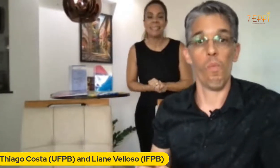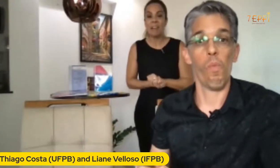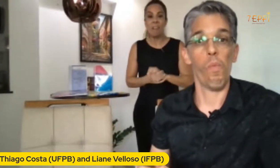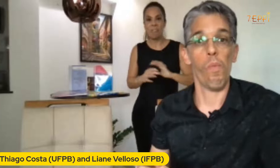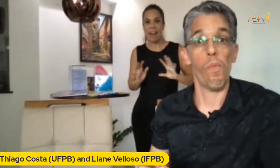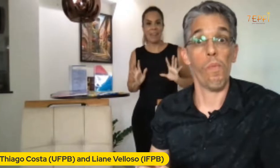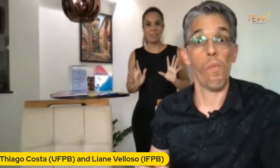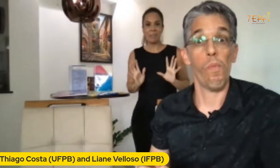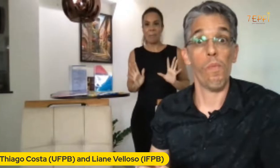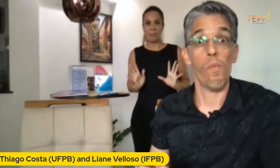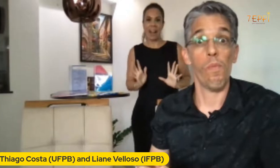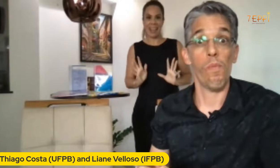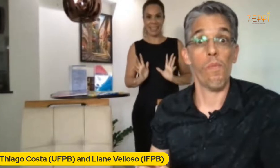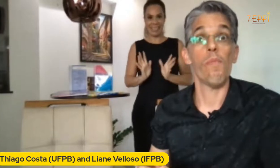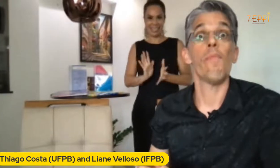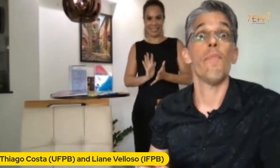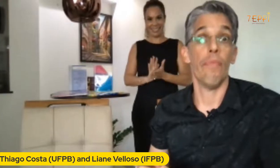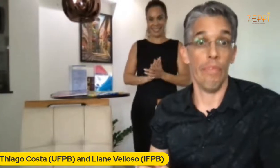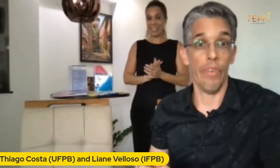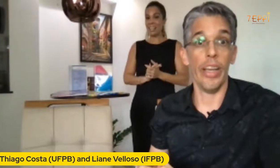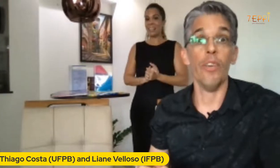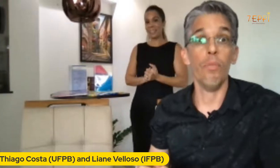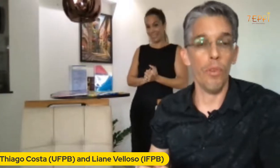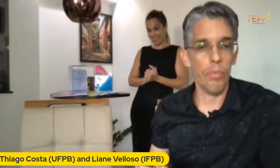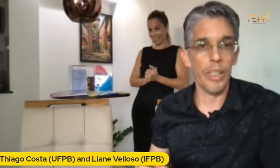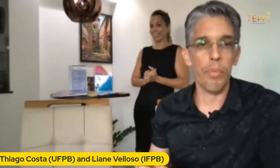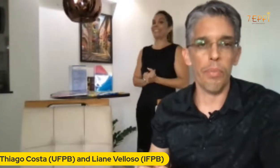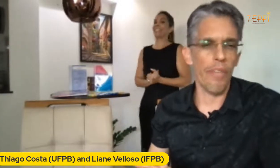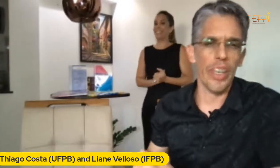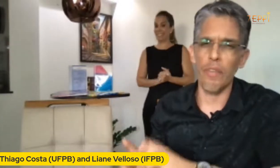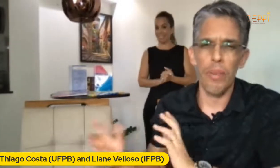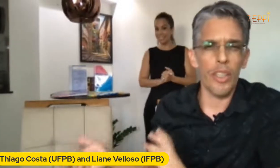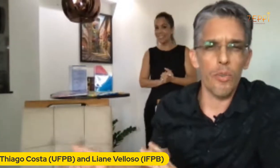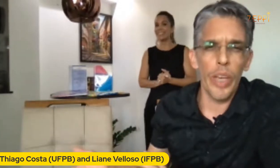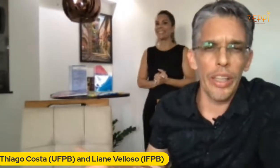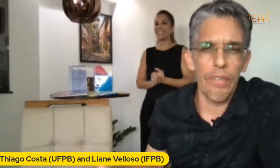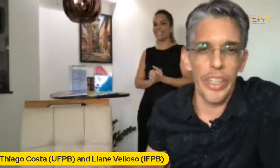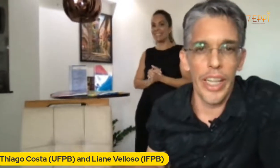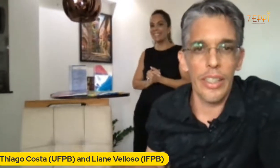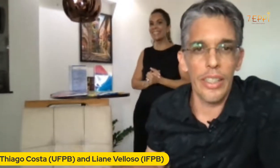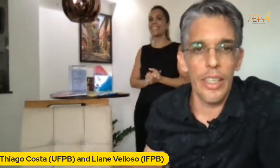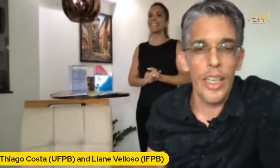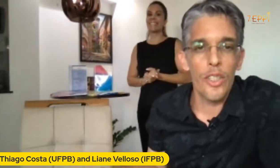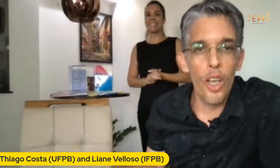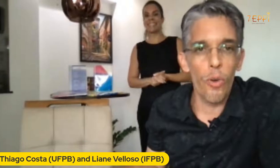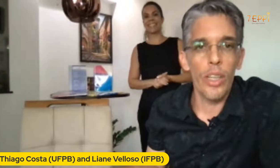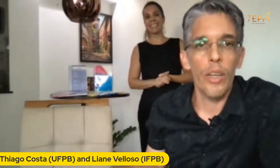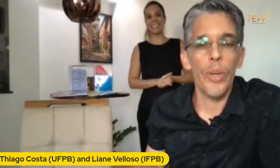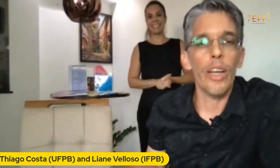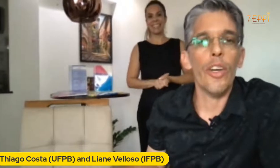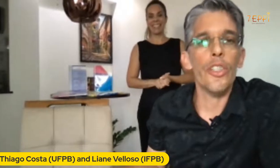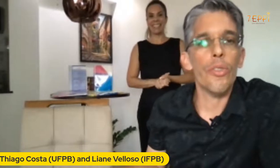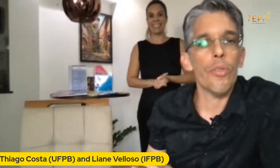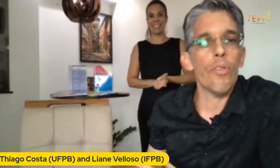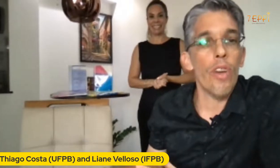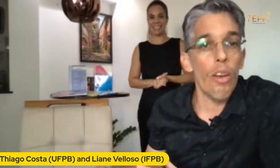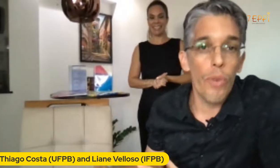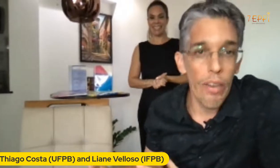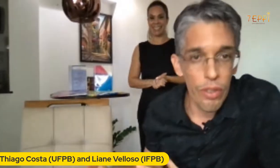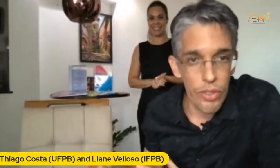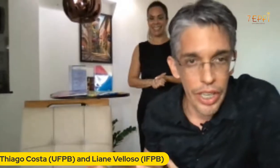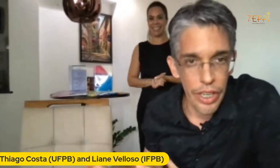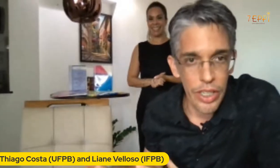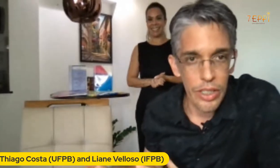our final surprise. Final moment, people. I think everybody's waiting for that. So we are going to